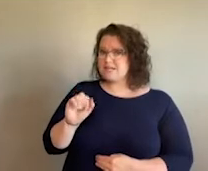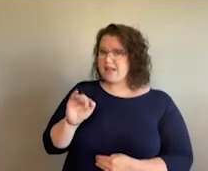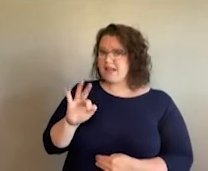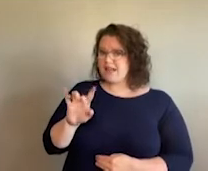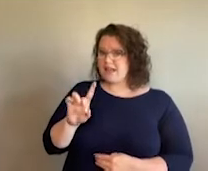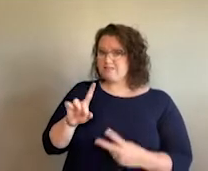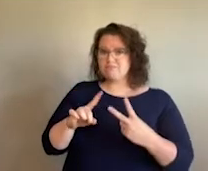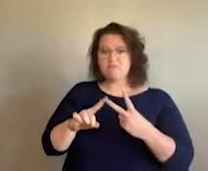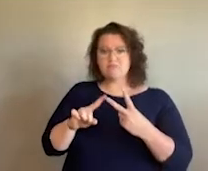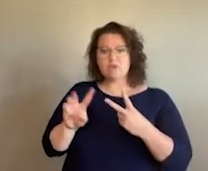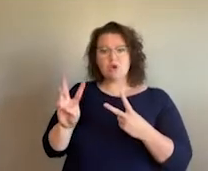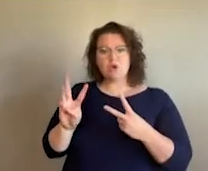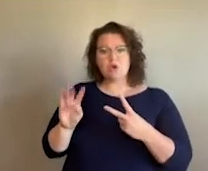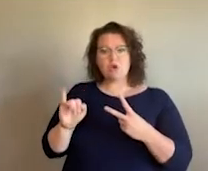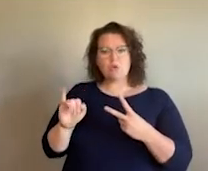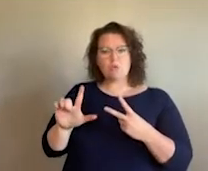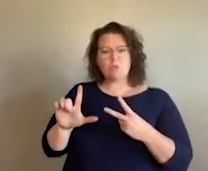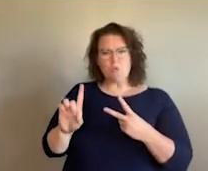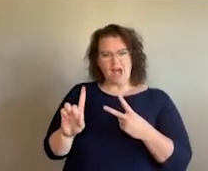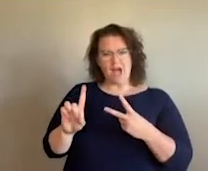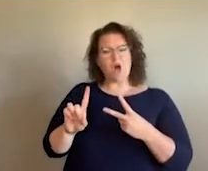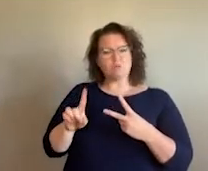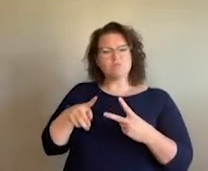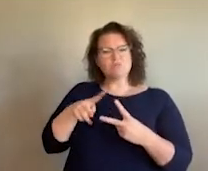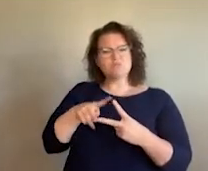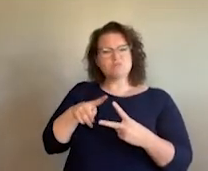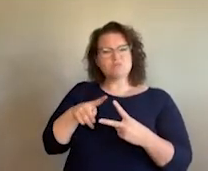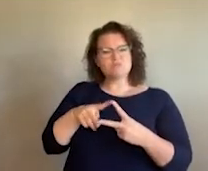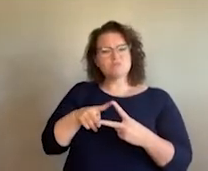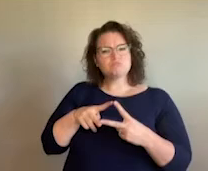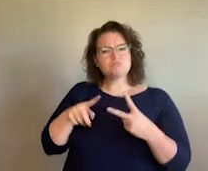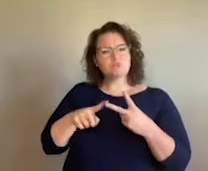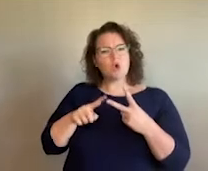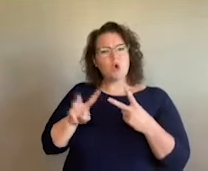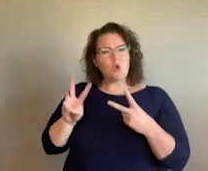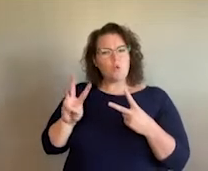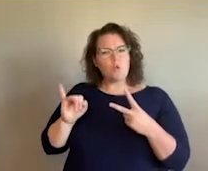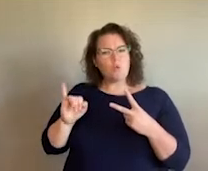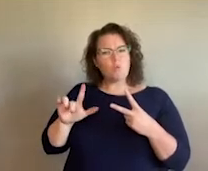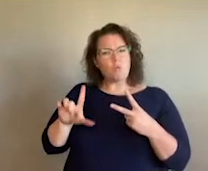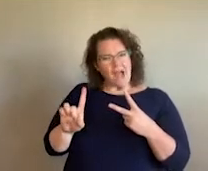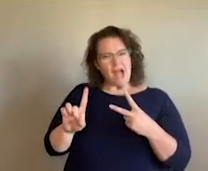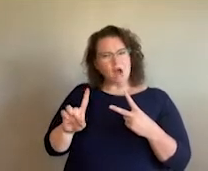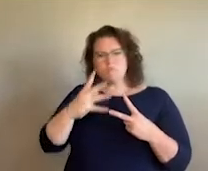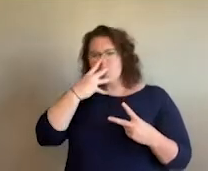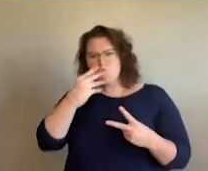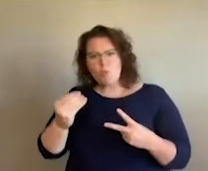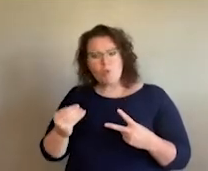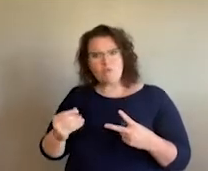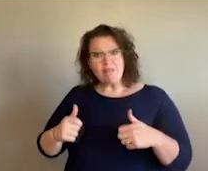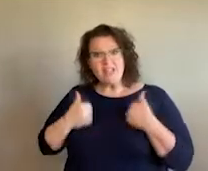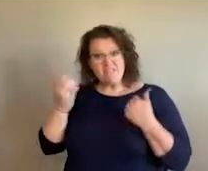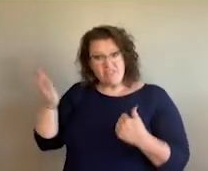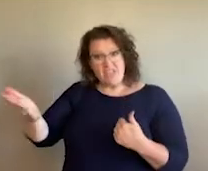two that are kind of different. When we think about wolves, they live in the wild. Well, we have some dogs at home, some of us